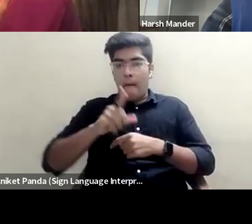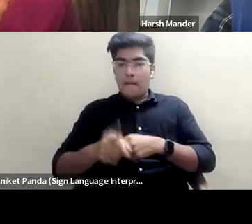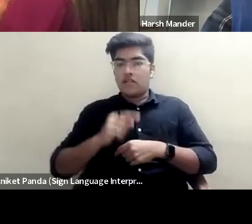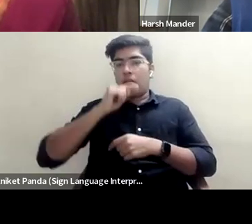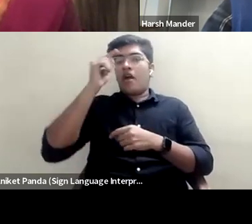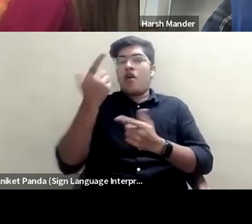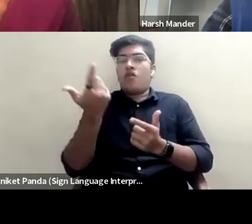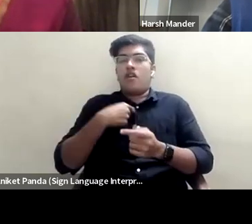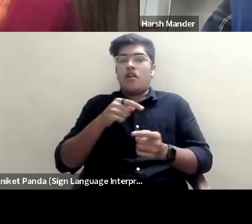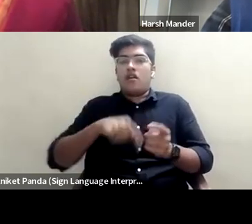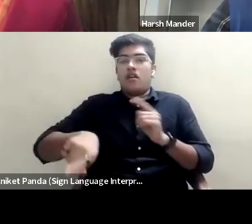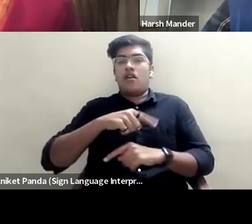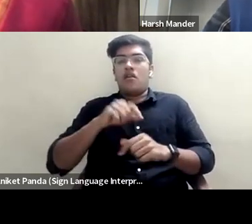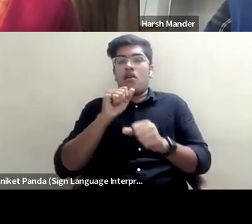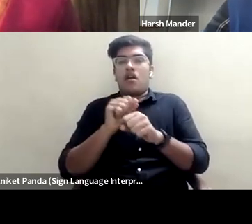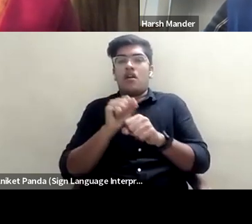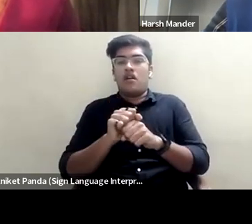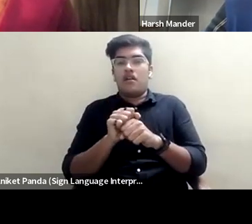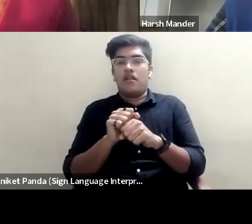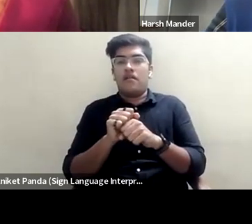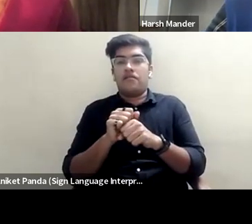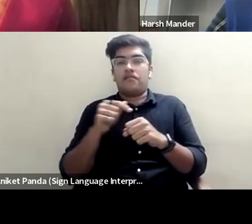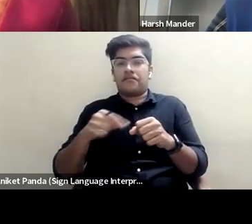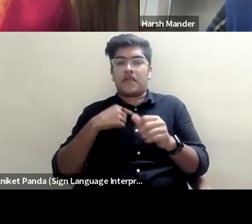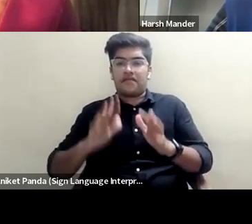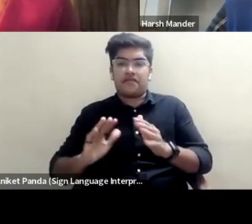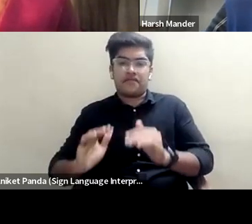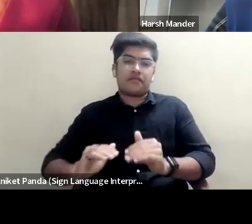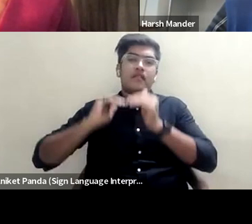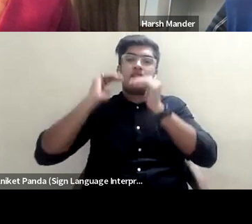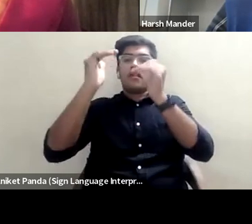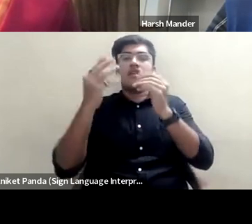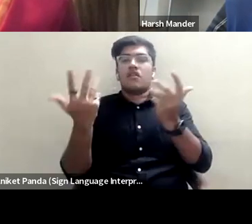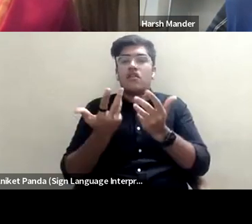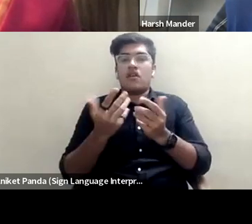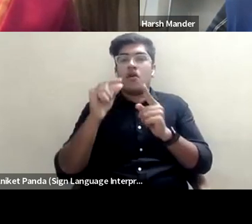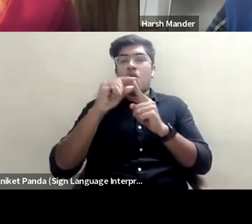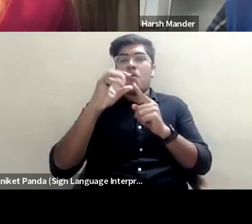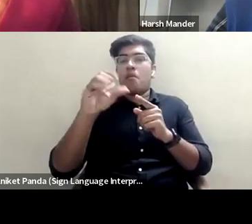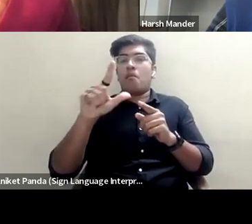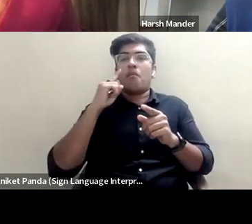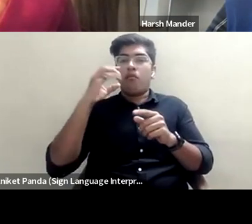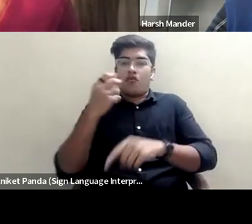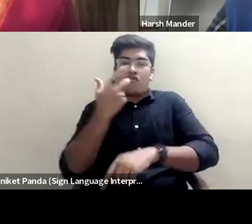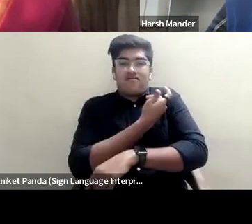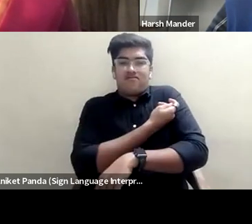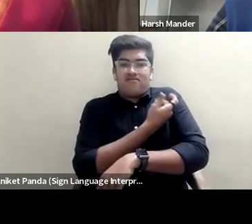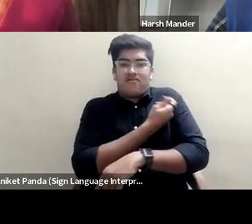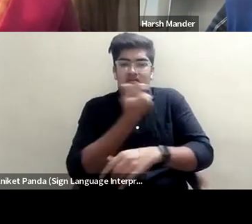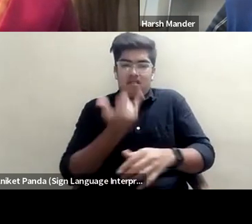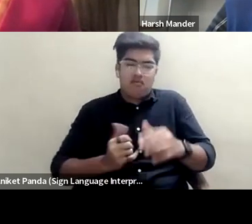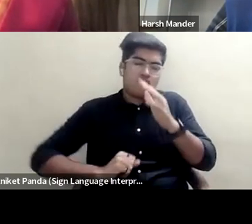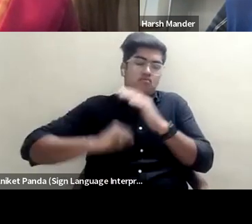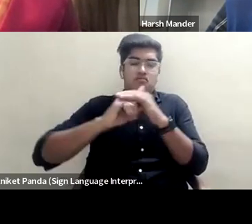that we have the highest number of polio vaccines given in